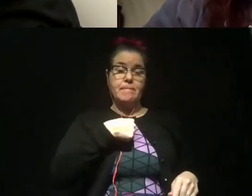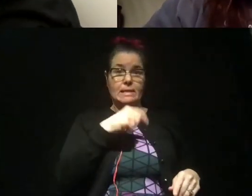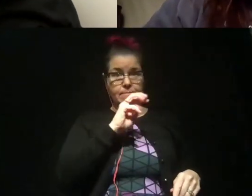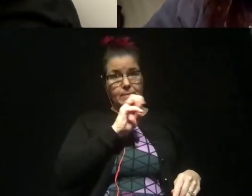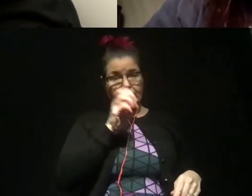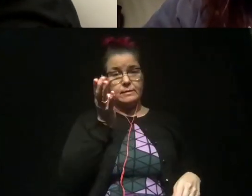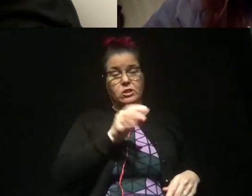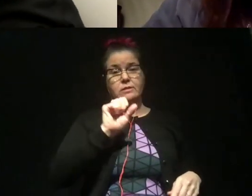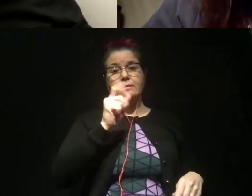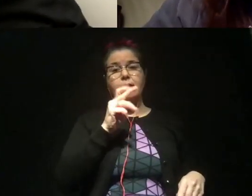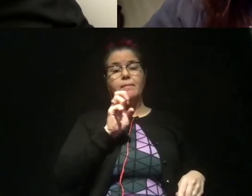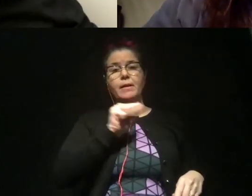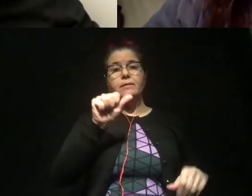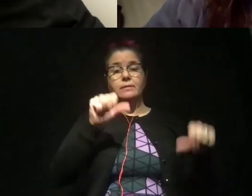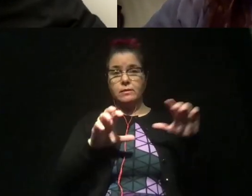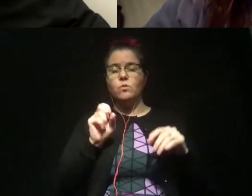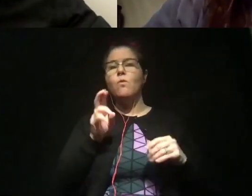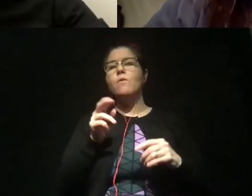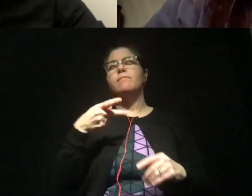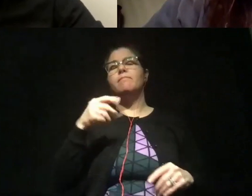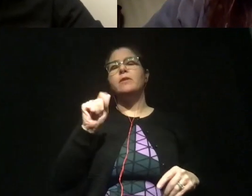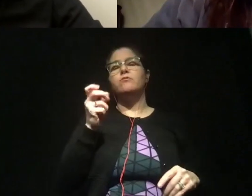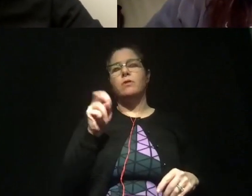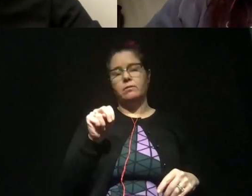paypal.me/Skype a Scientist, or support us on Patreon at